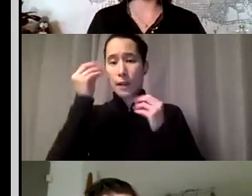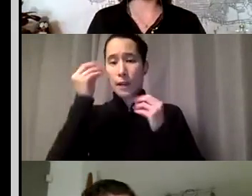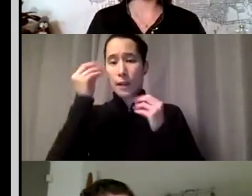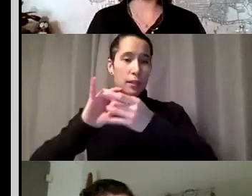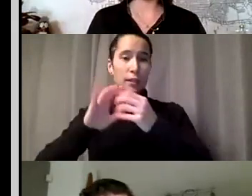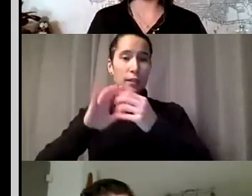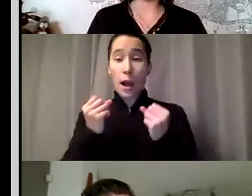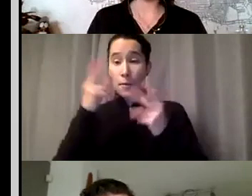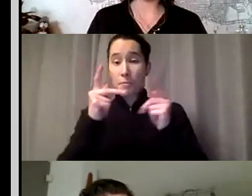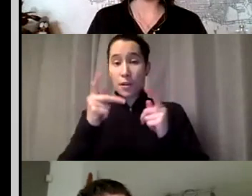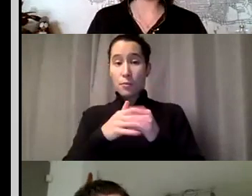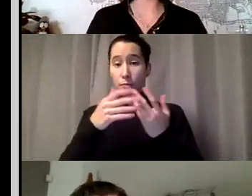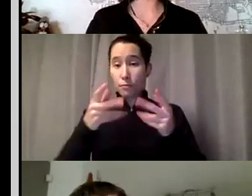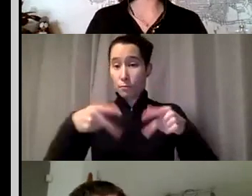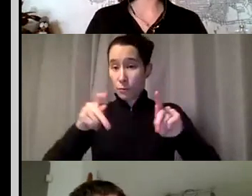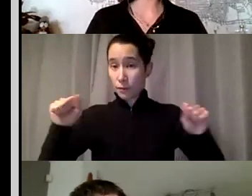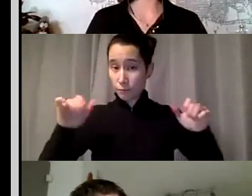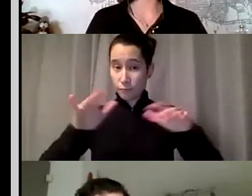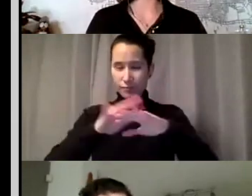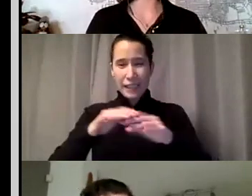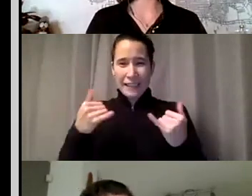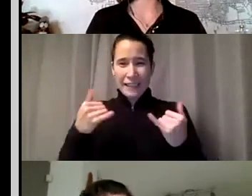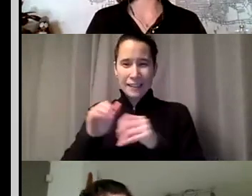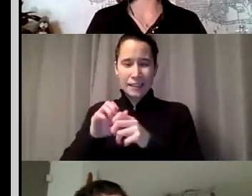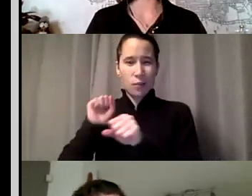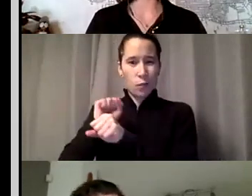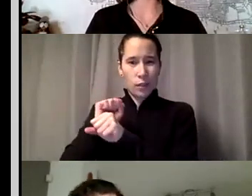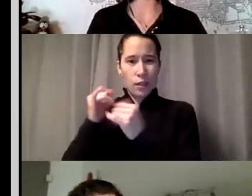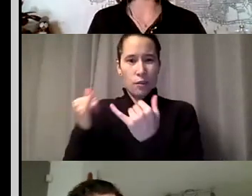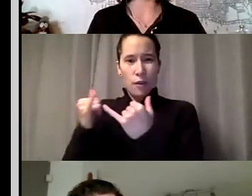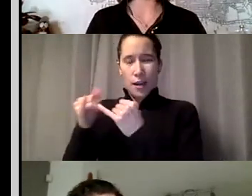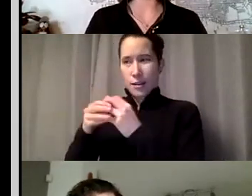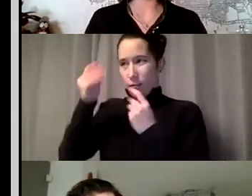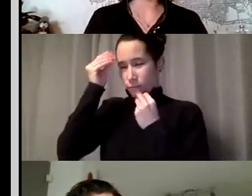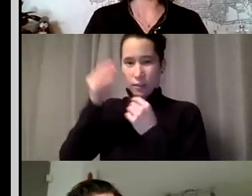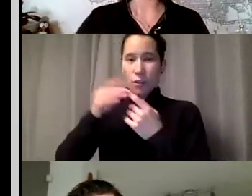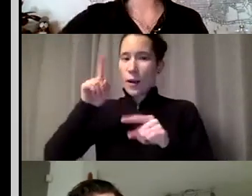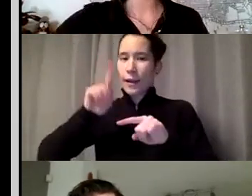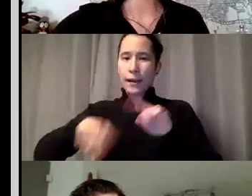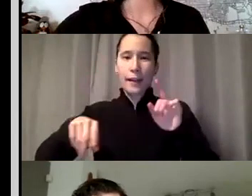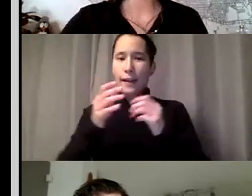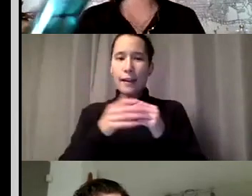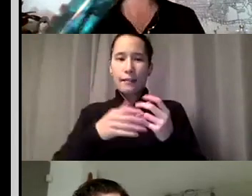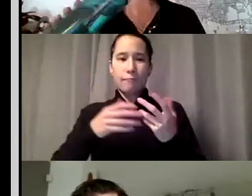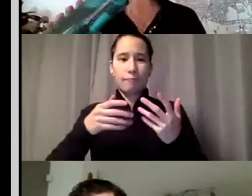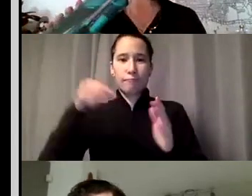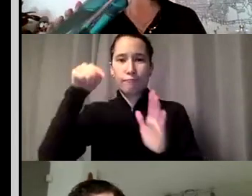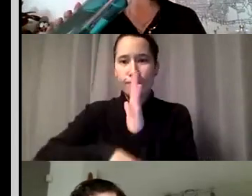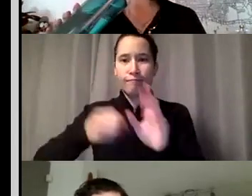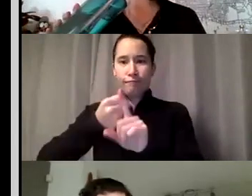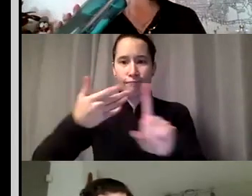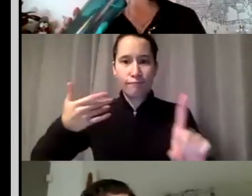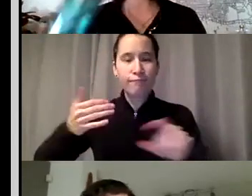in debate right now, and so I can't give more information than that, but it will be clear in the coming days of what is and isn't allowed under adult